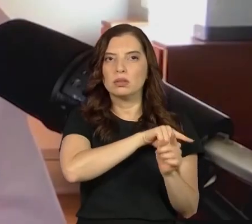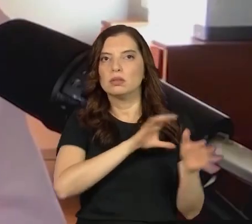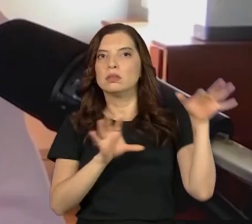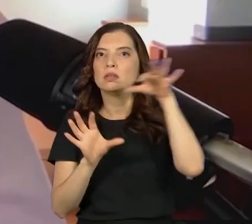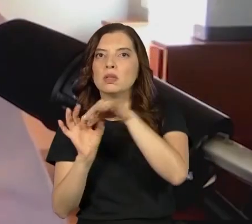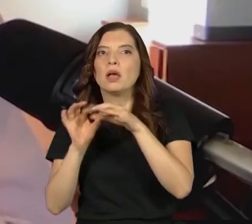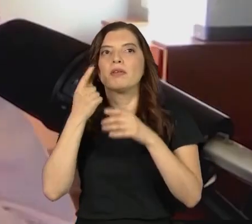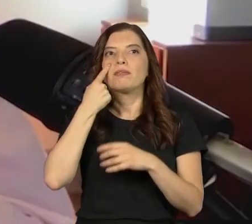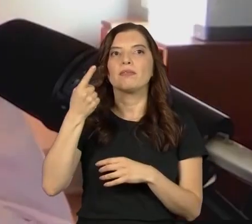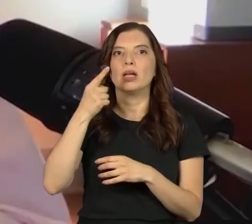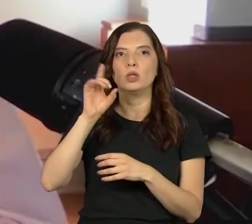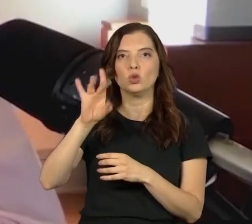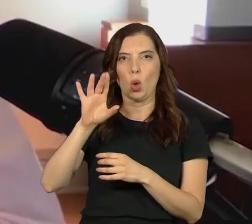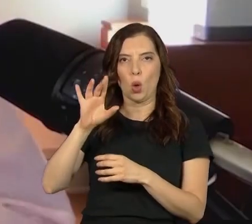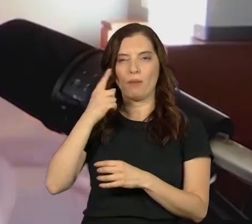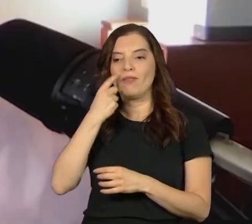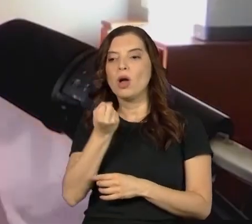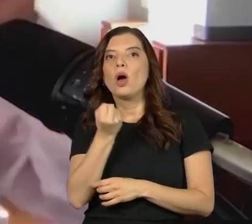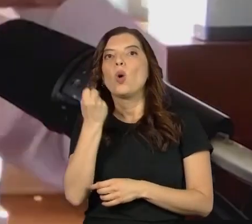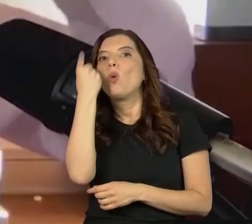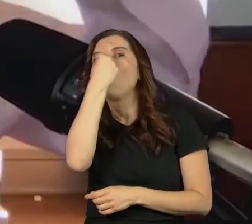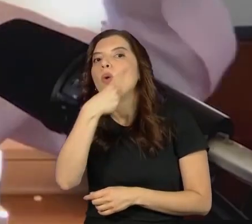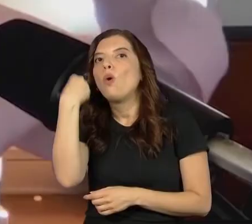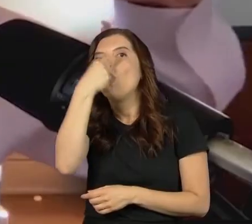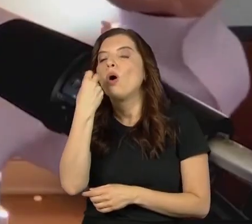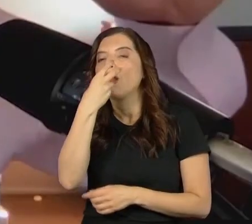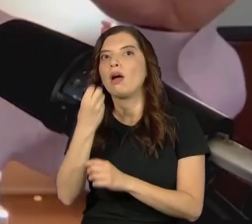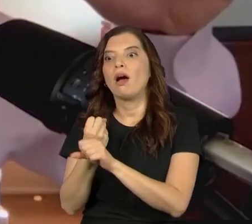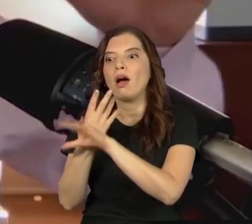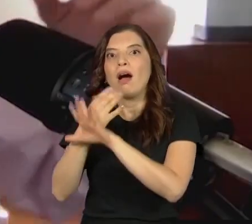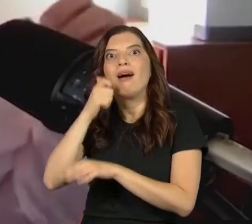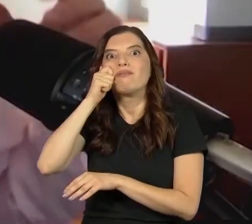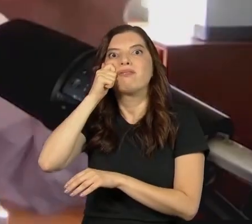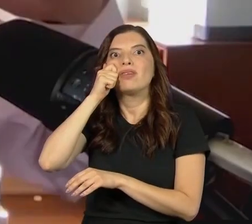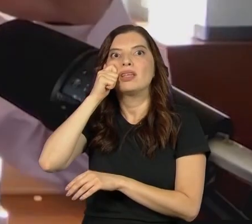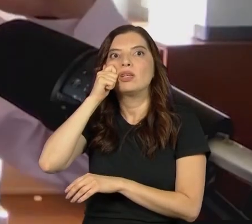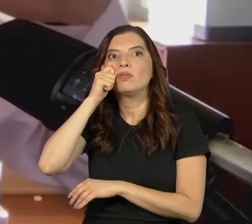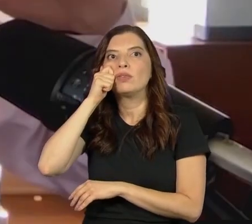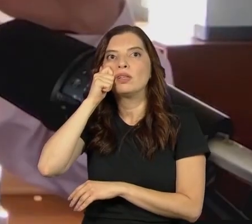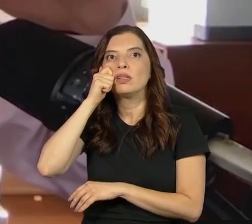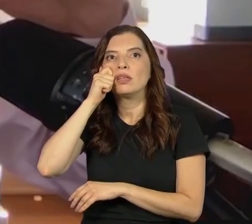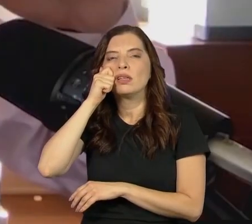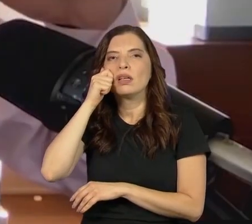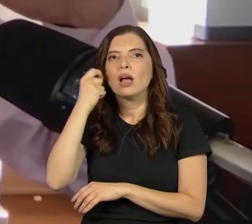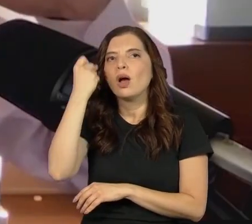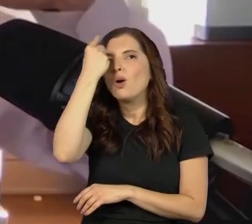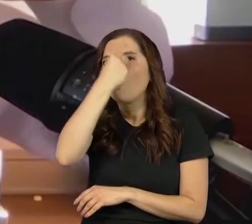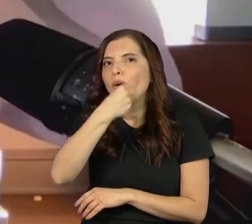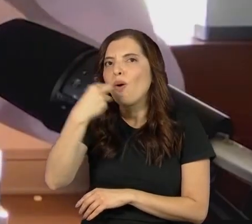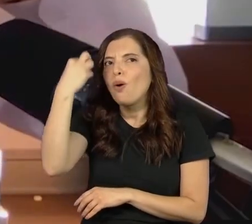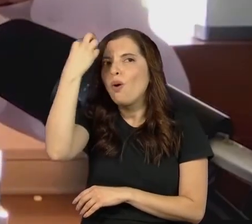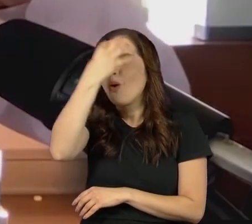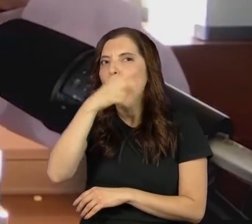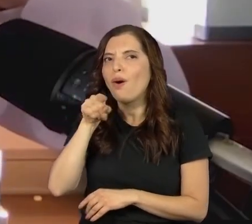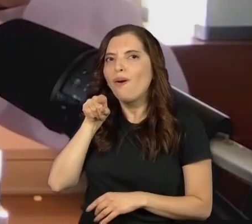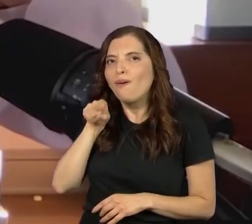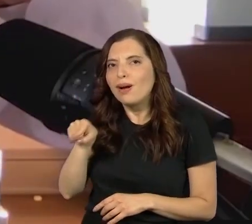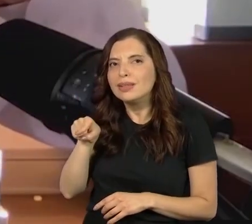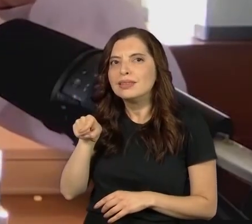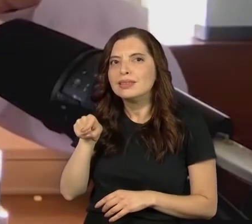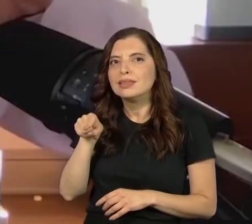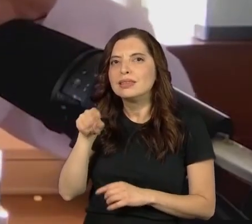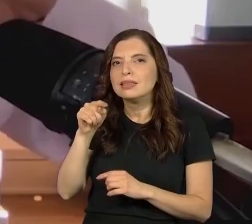kid, that doesn't show up when you just look at how many hours a day you're spending. Hours a day picks up a tiny portion